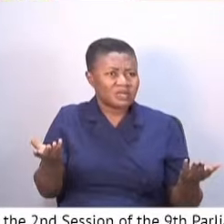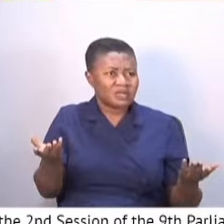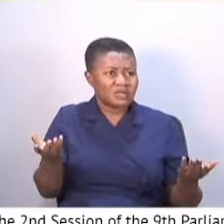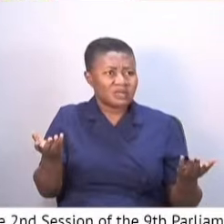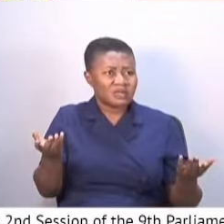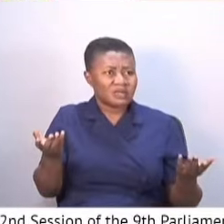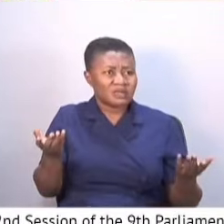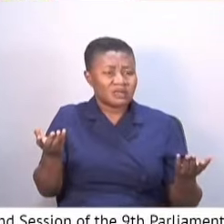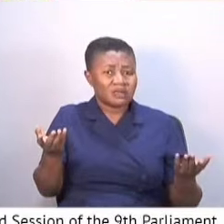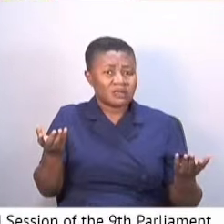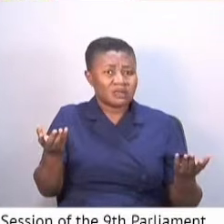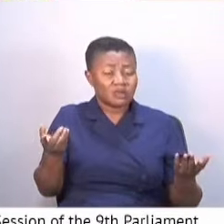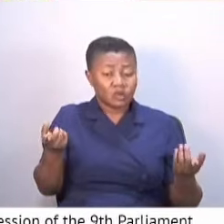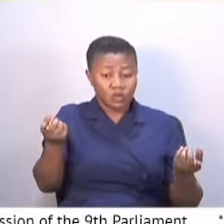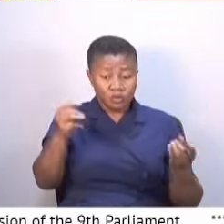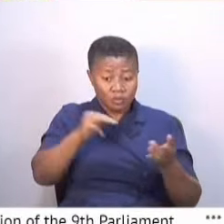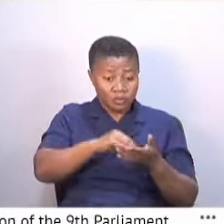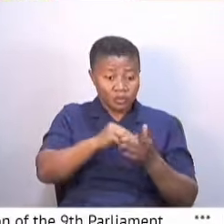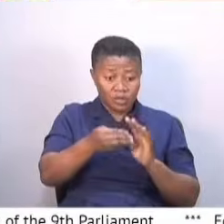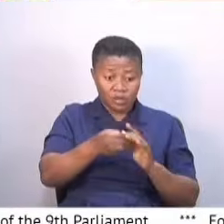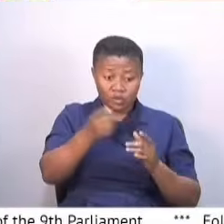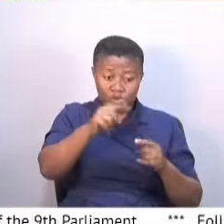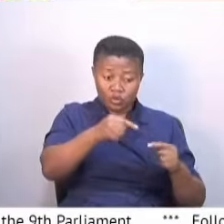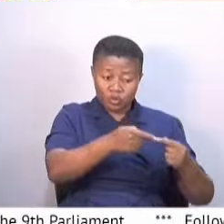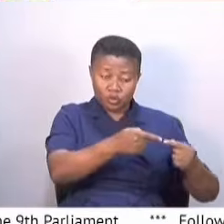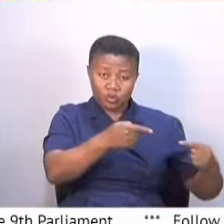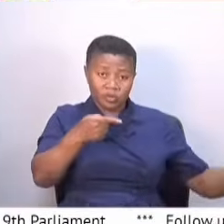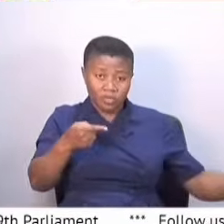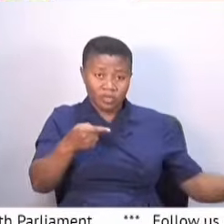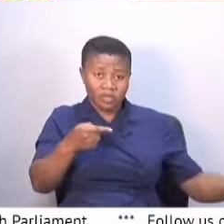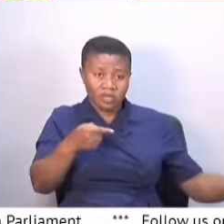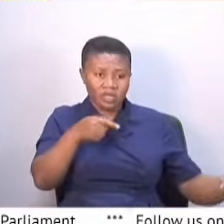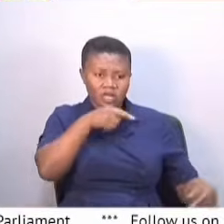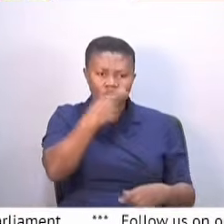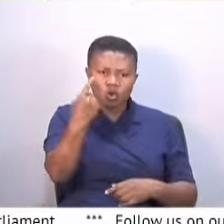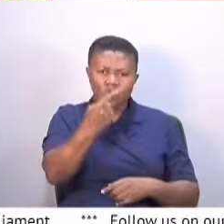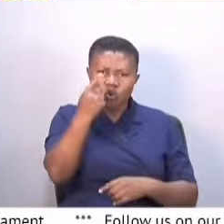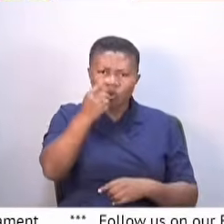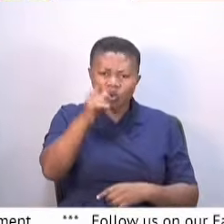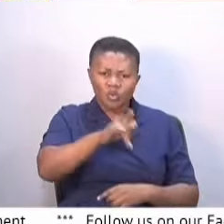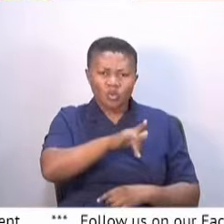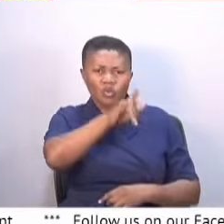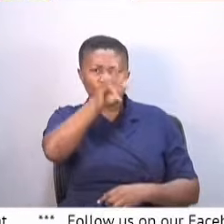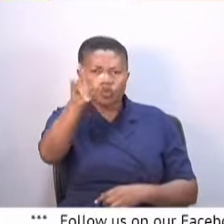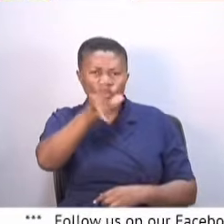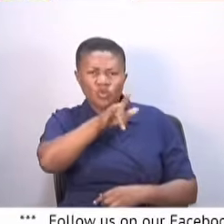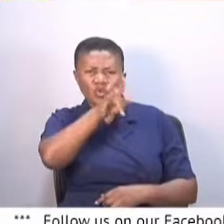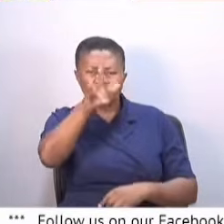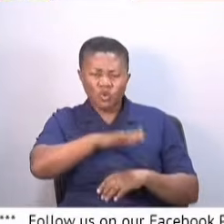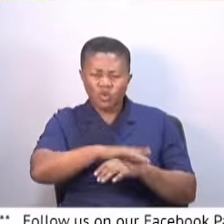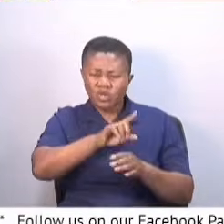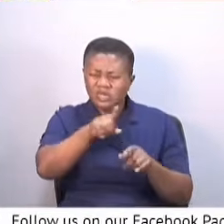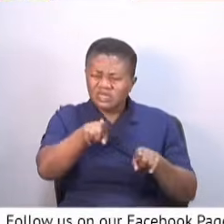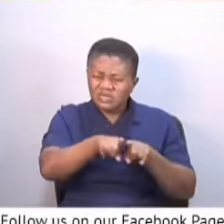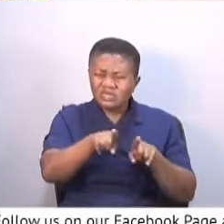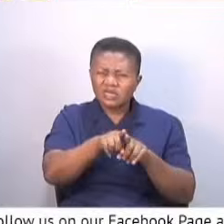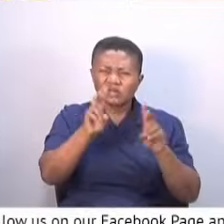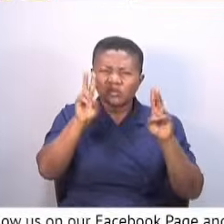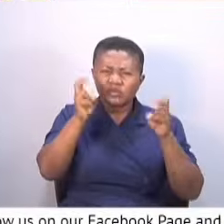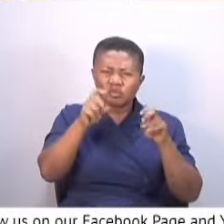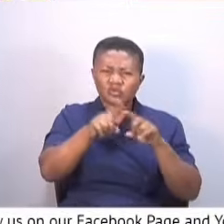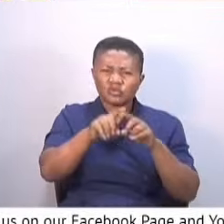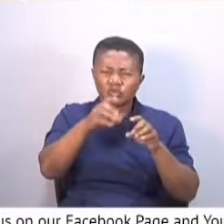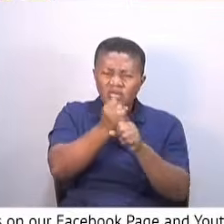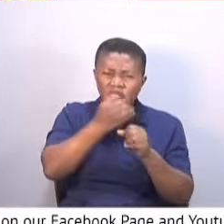when Ablakwa was in opposition, he traveled on matters like this to ensure that he's able to adduce evidence when